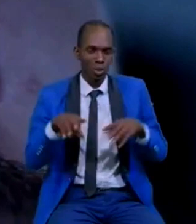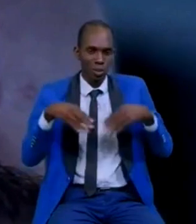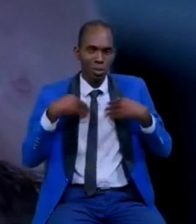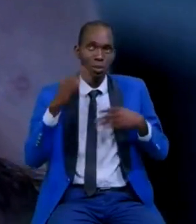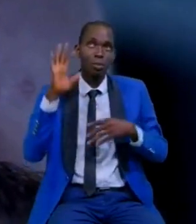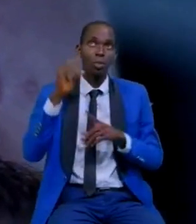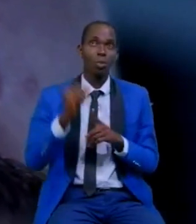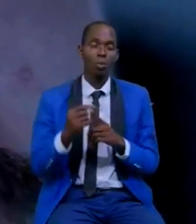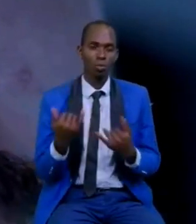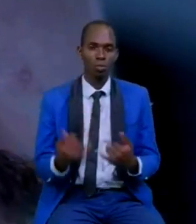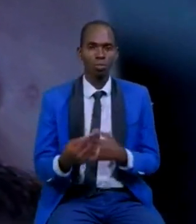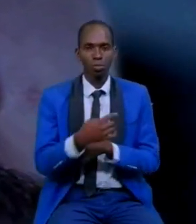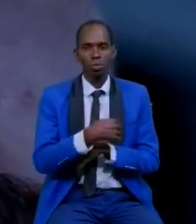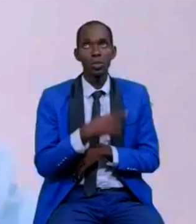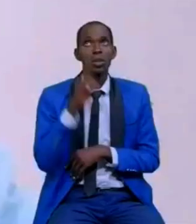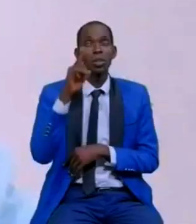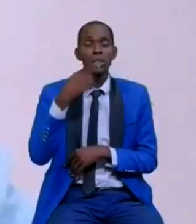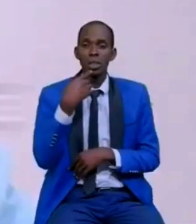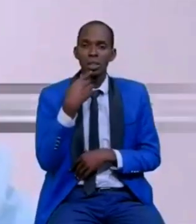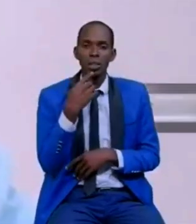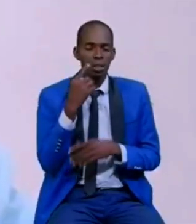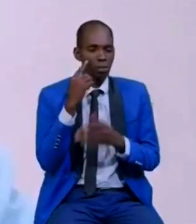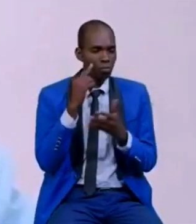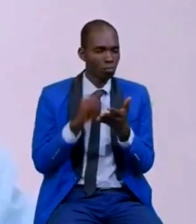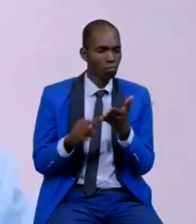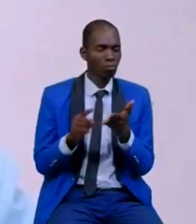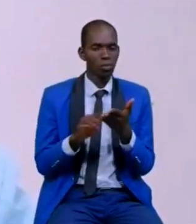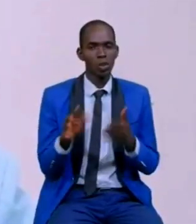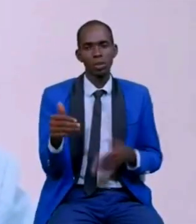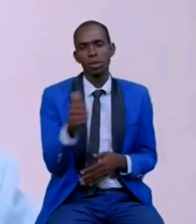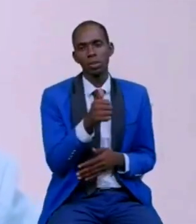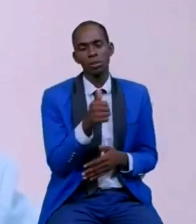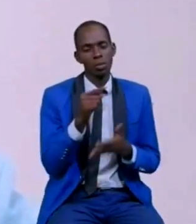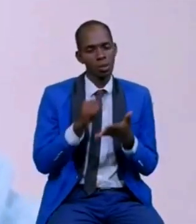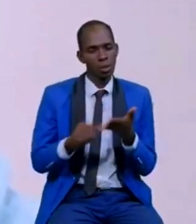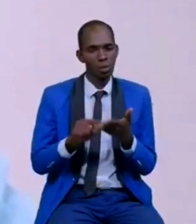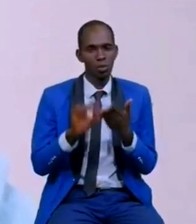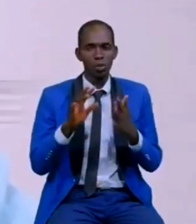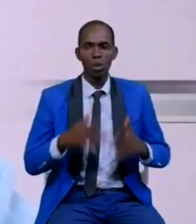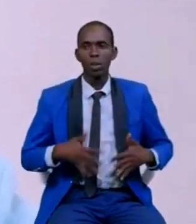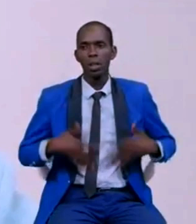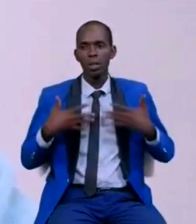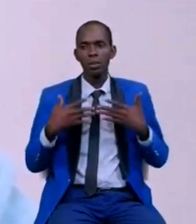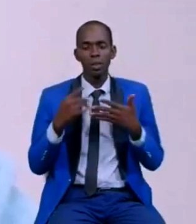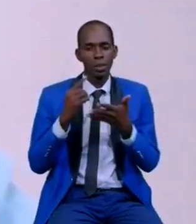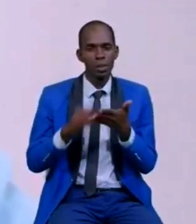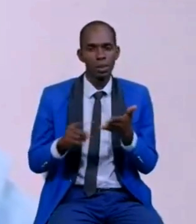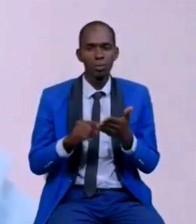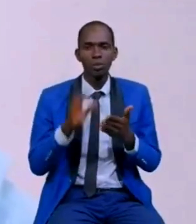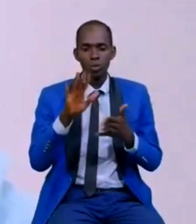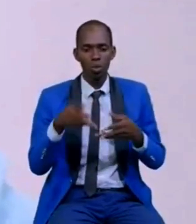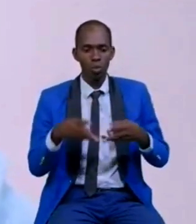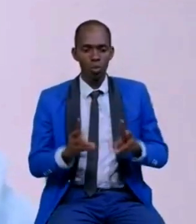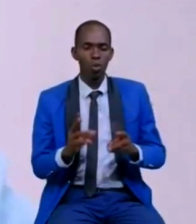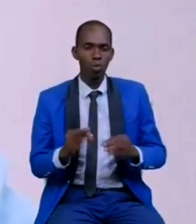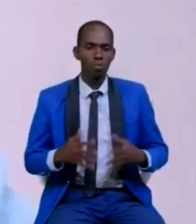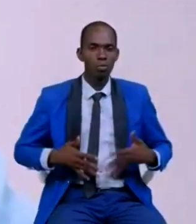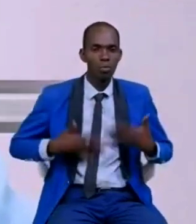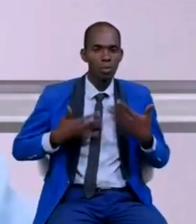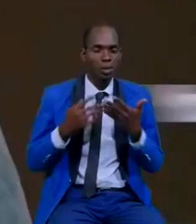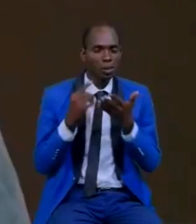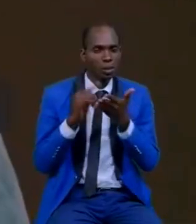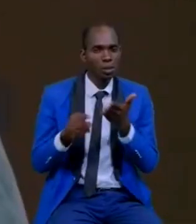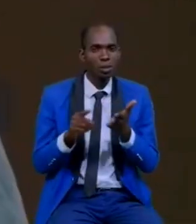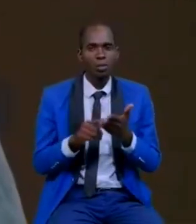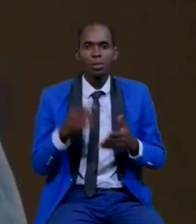says, examine your steps, examine your life, examine your disposition, examine